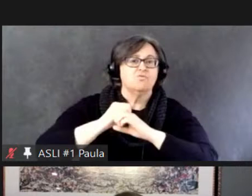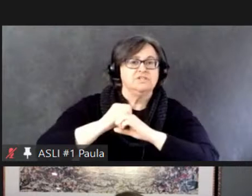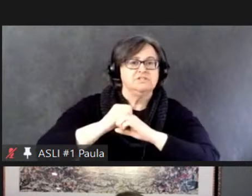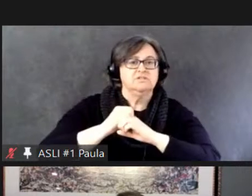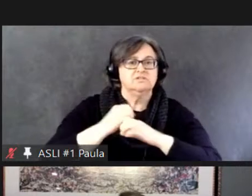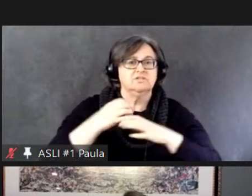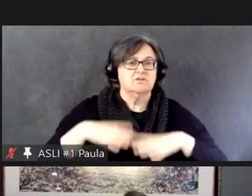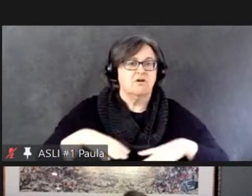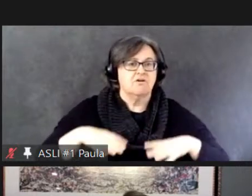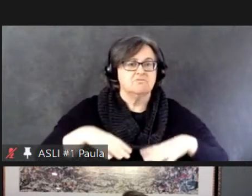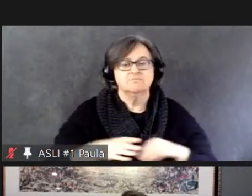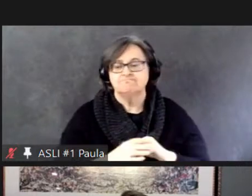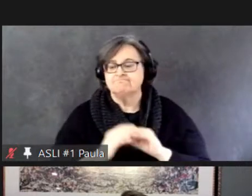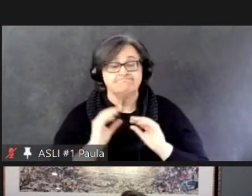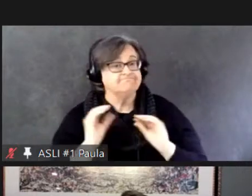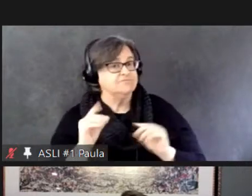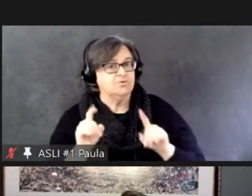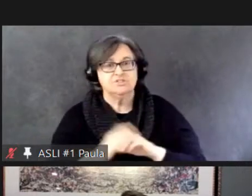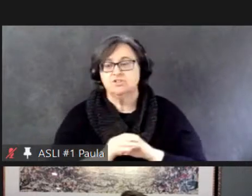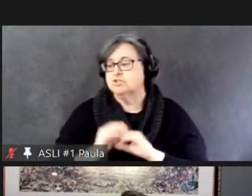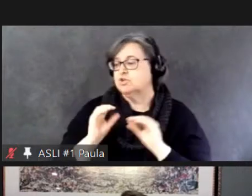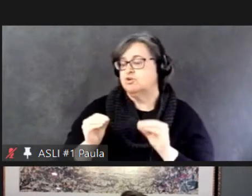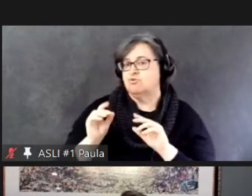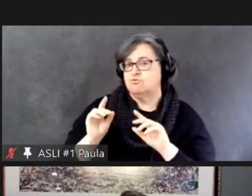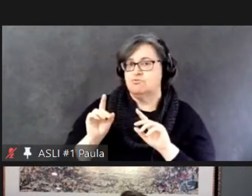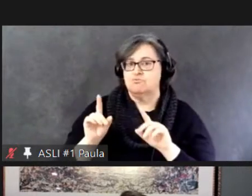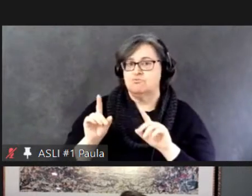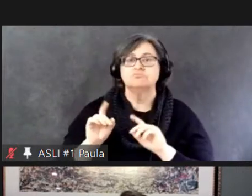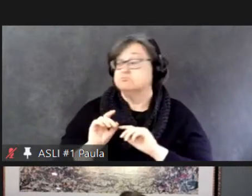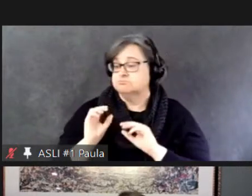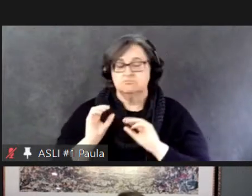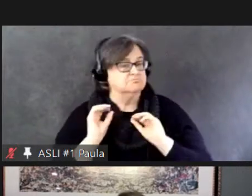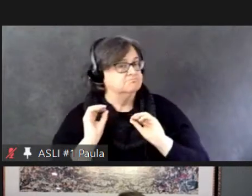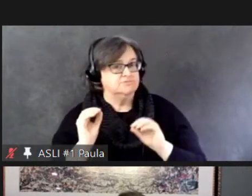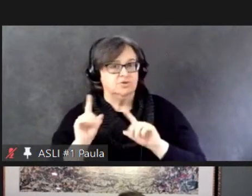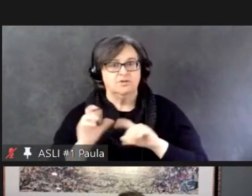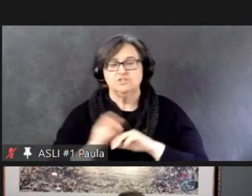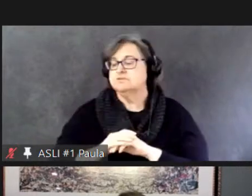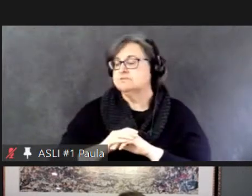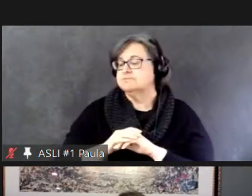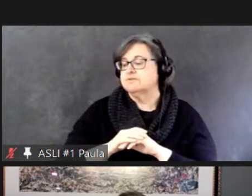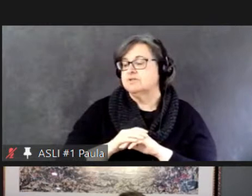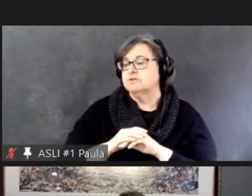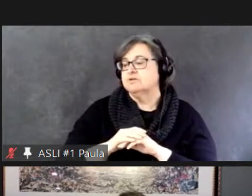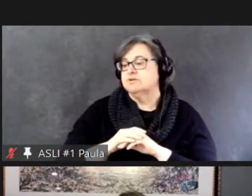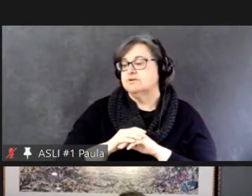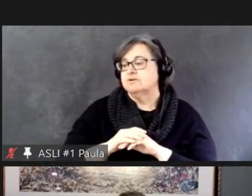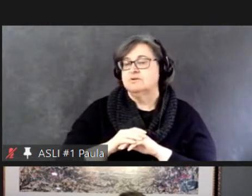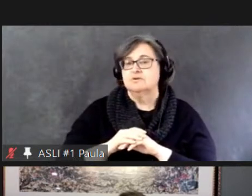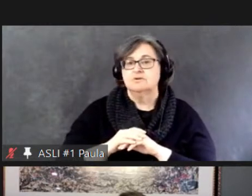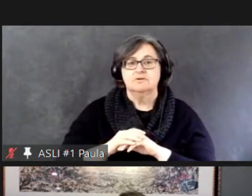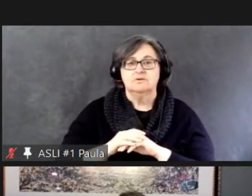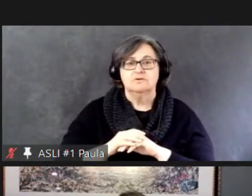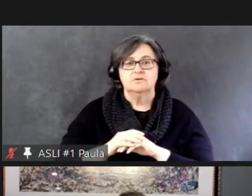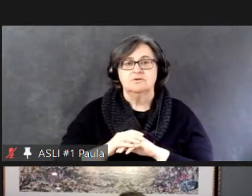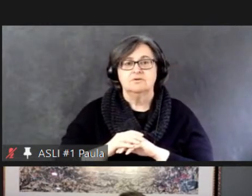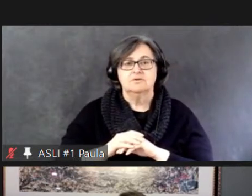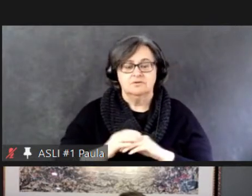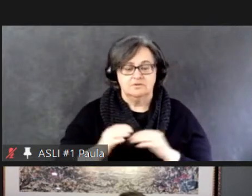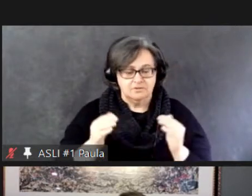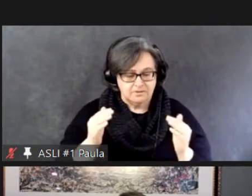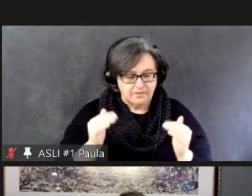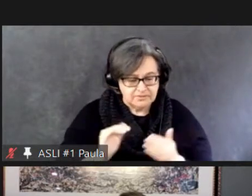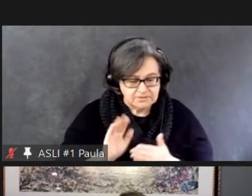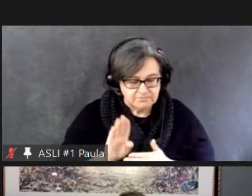questions. Director Miller? No question. Director Jakes? No questions. All right, that was B3,